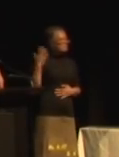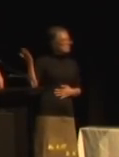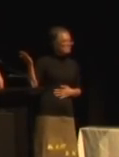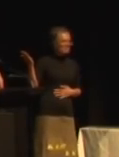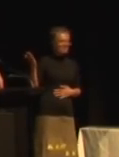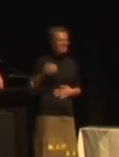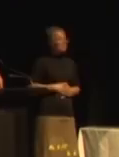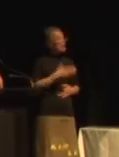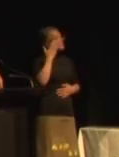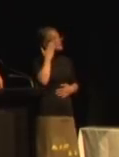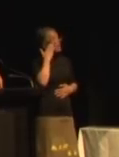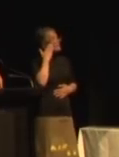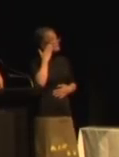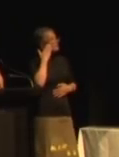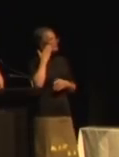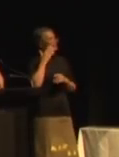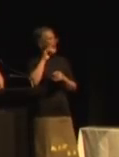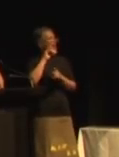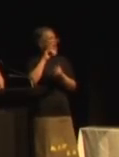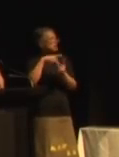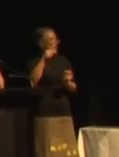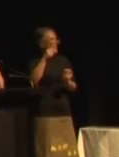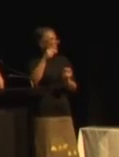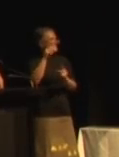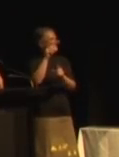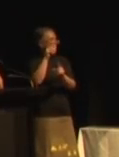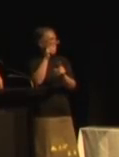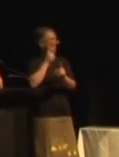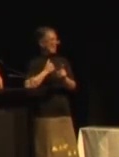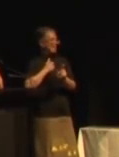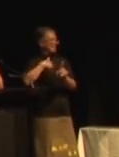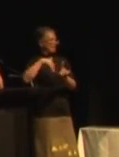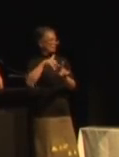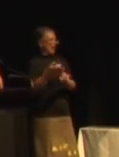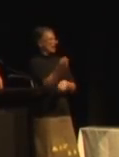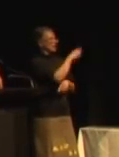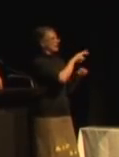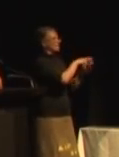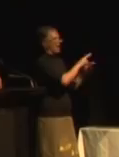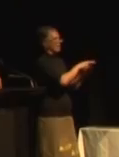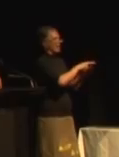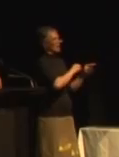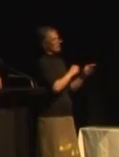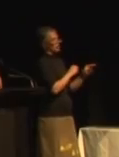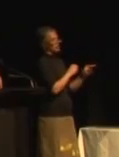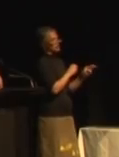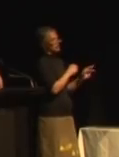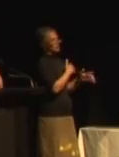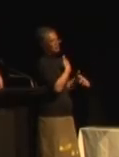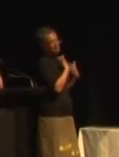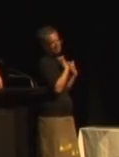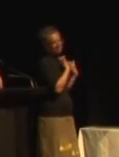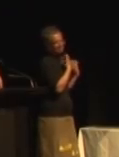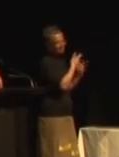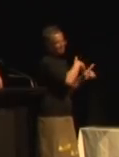My mom is Japanese-Canadian and my dad is white, of Scottish and Irish ancestry. I've lived in 7 different countries, including